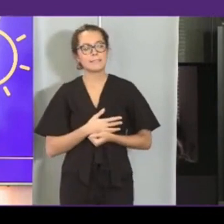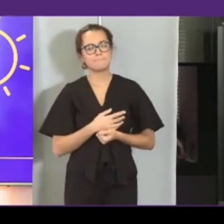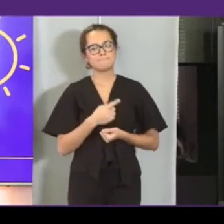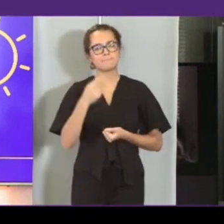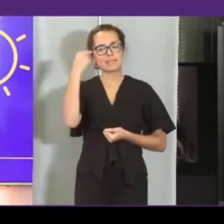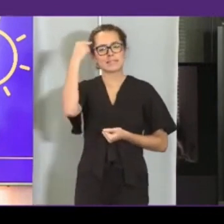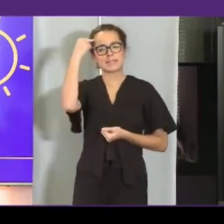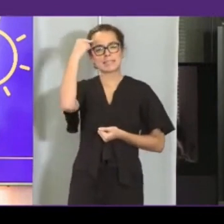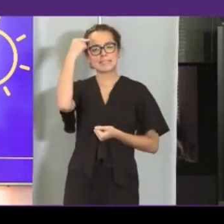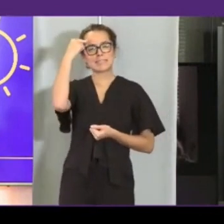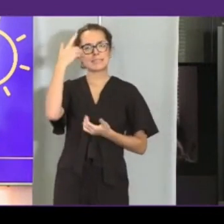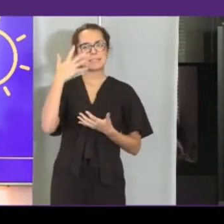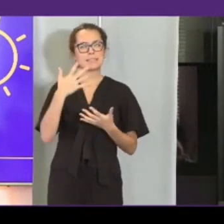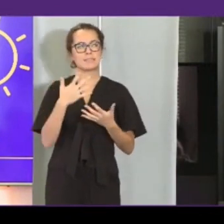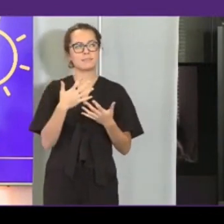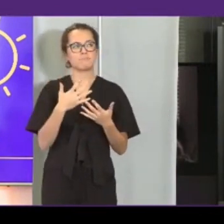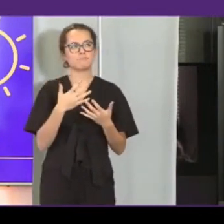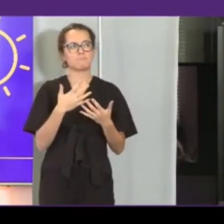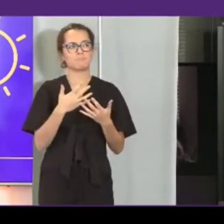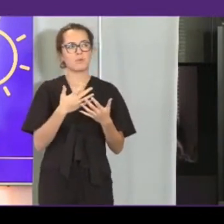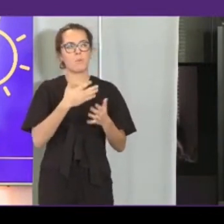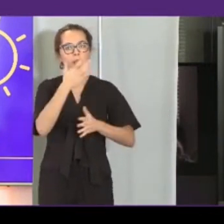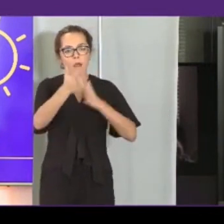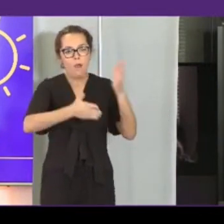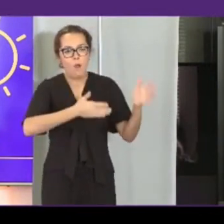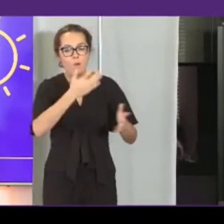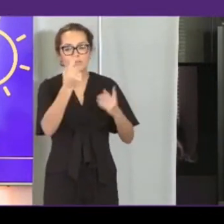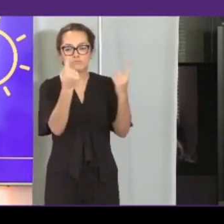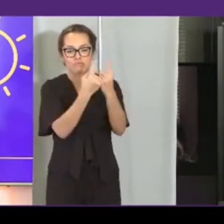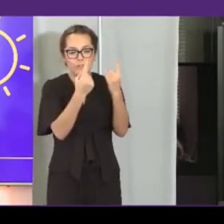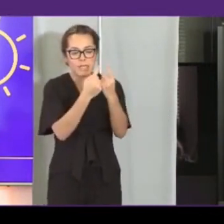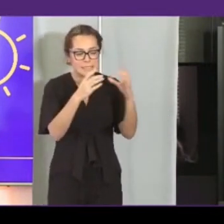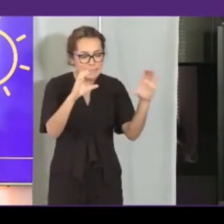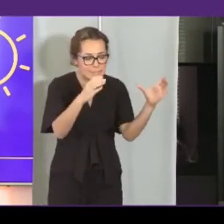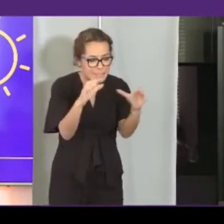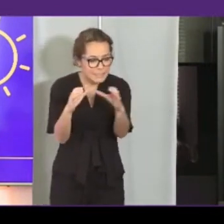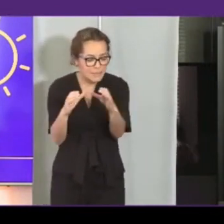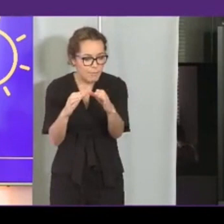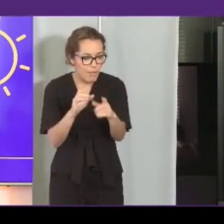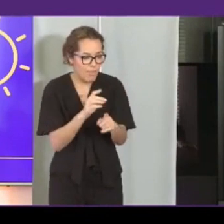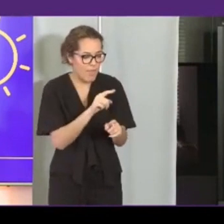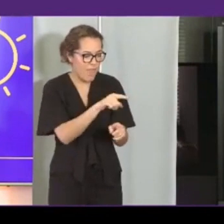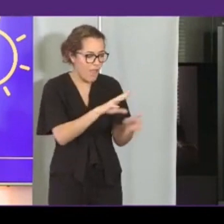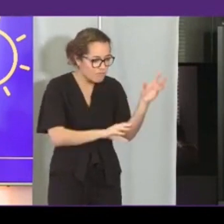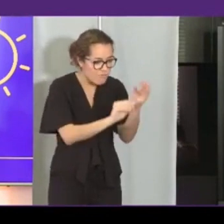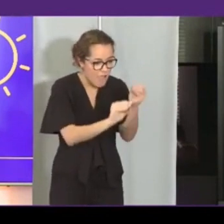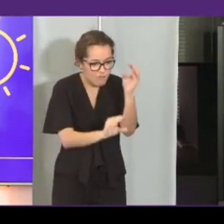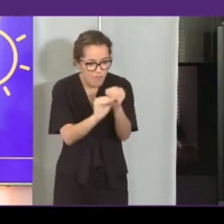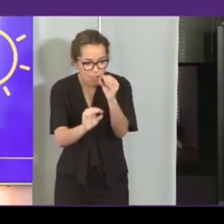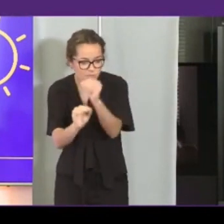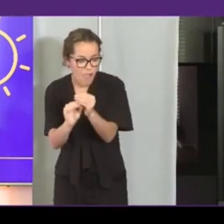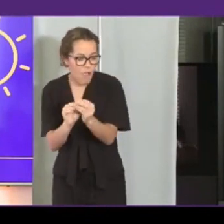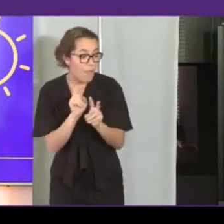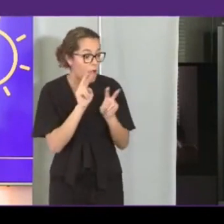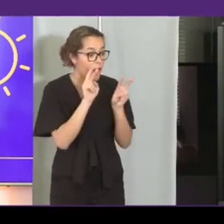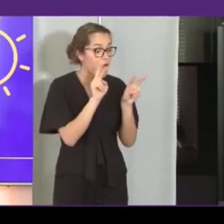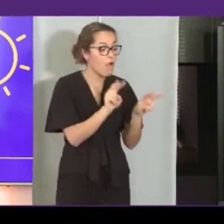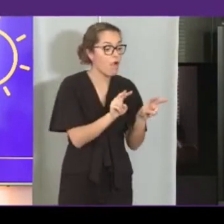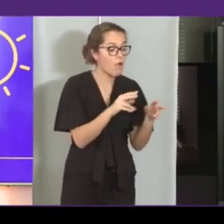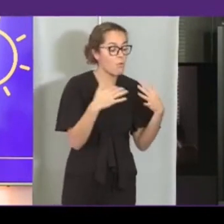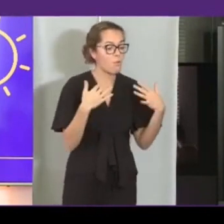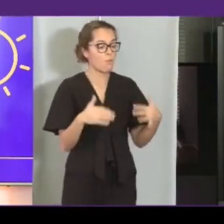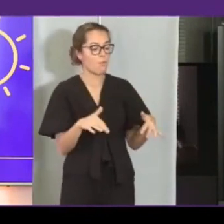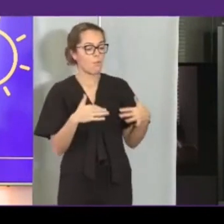just a lot of when we go to product teams, just some of the little innovations that they're doing at the moment. Even just something as when